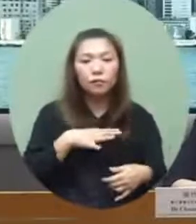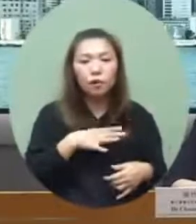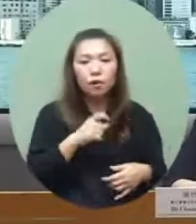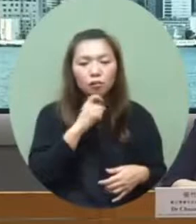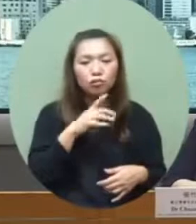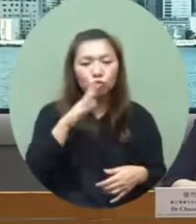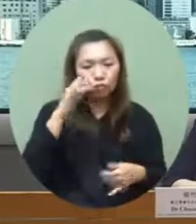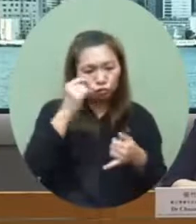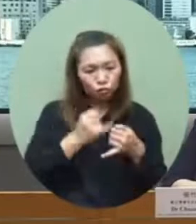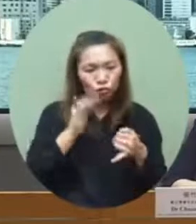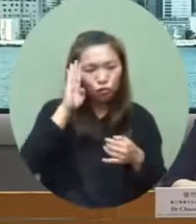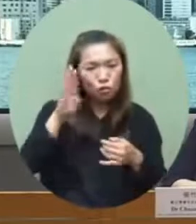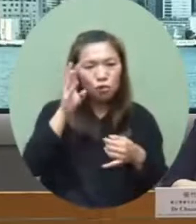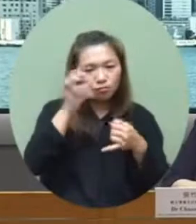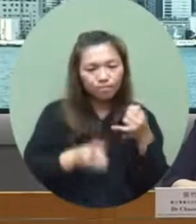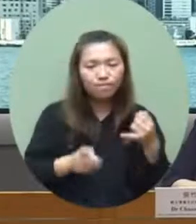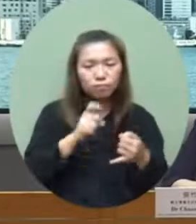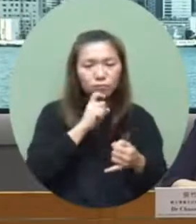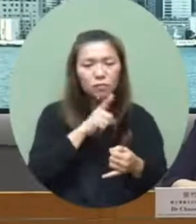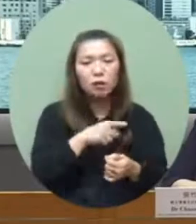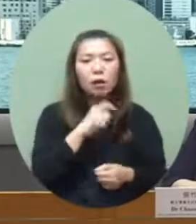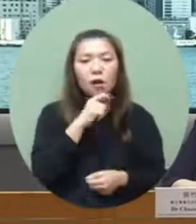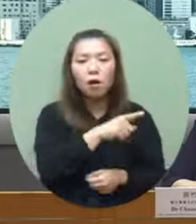Well, in terms of quarantine,